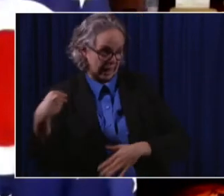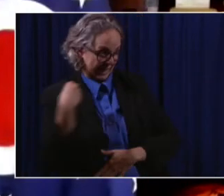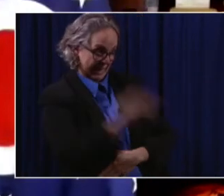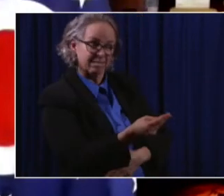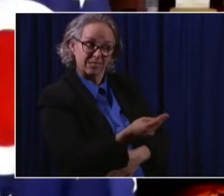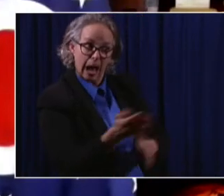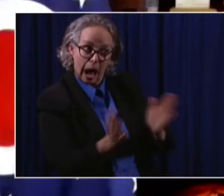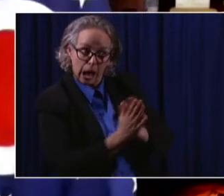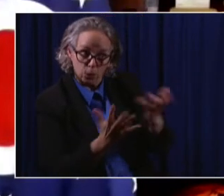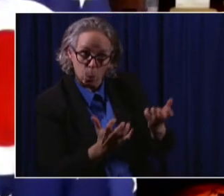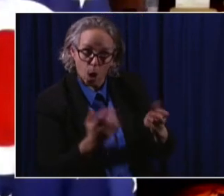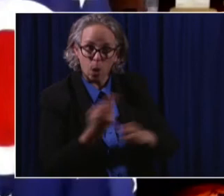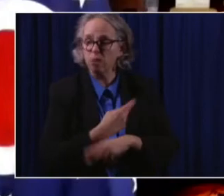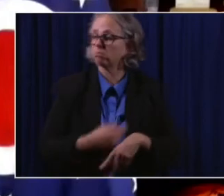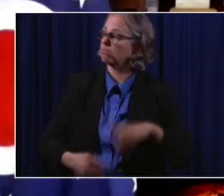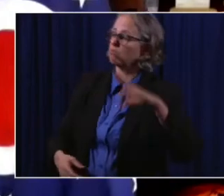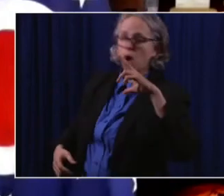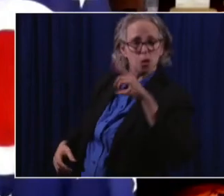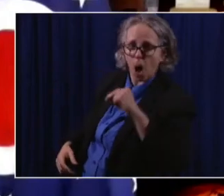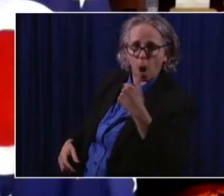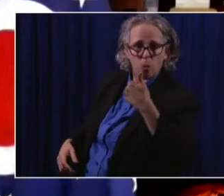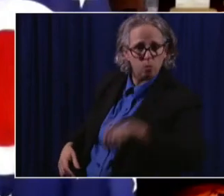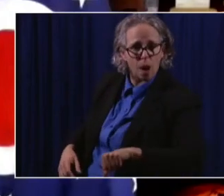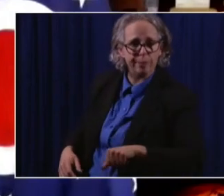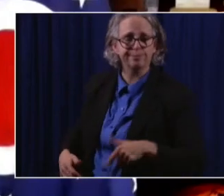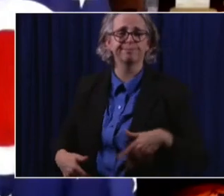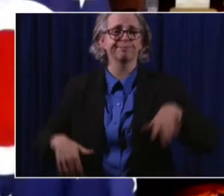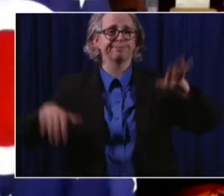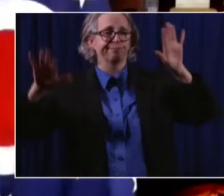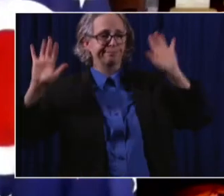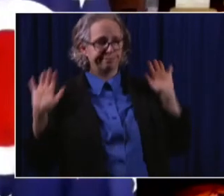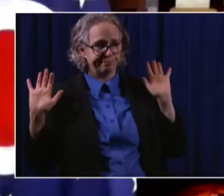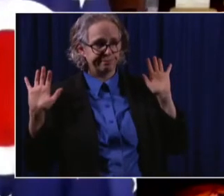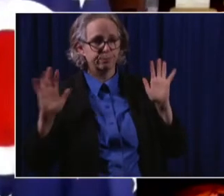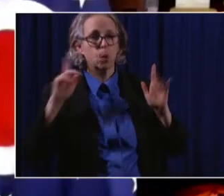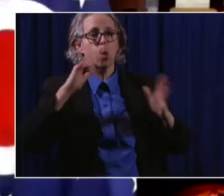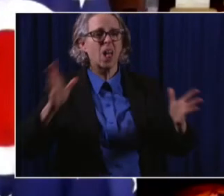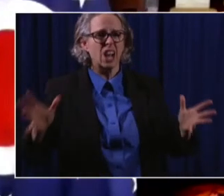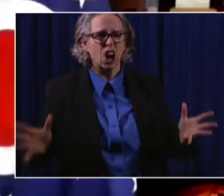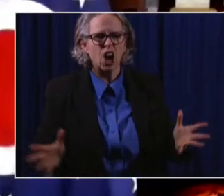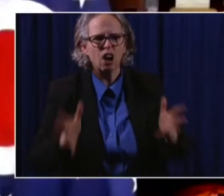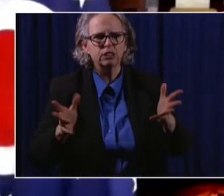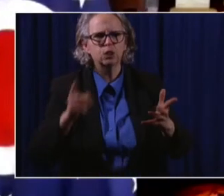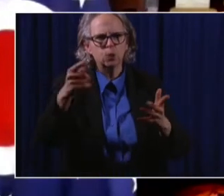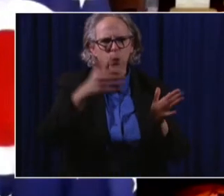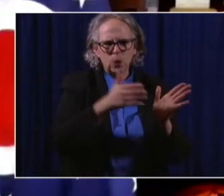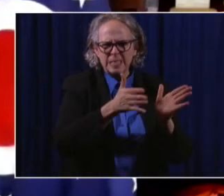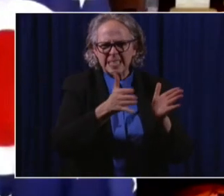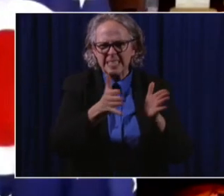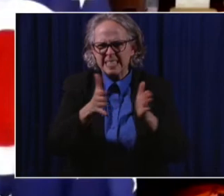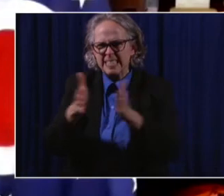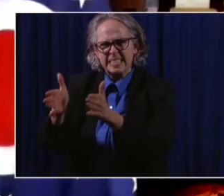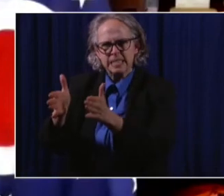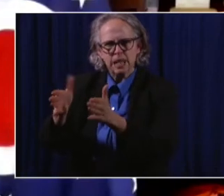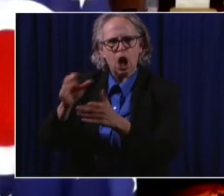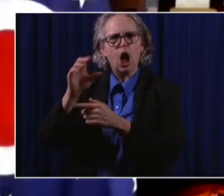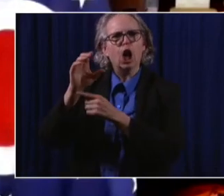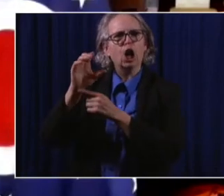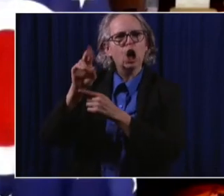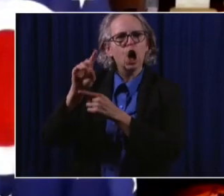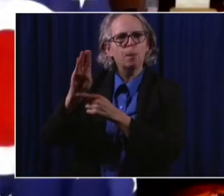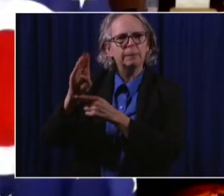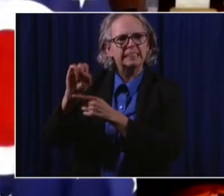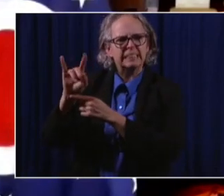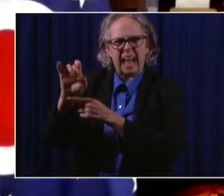don't want to wear a mask, then I think they'll encourage you to vote curbside, because there is a curbside option for voting so that you don't have to be